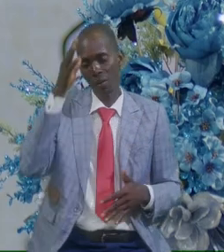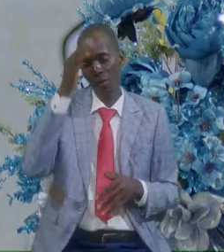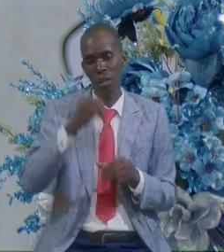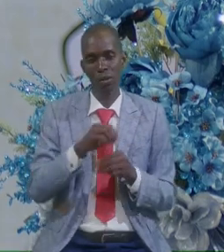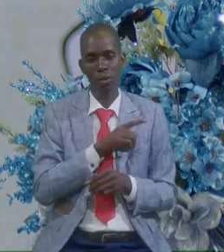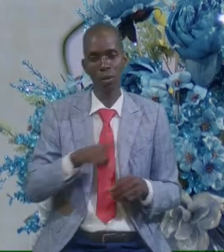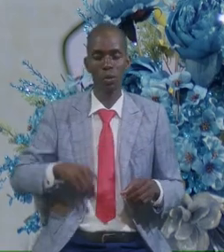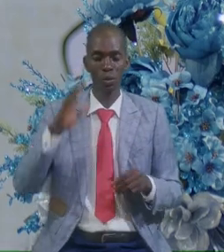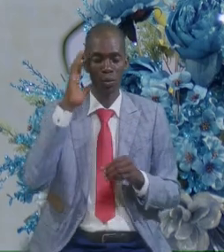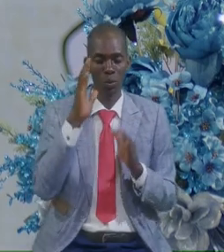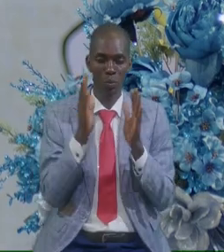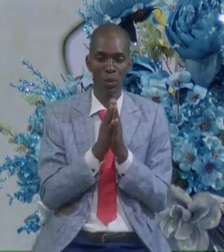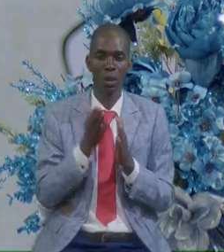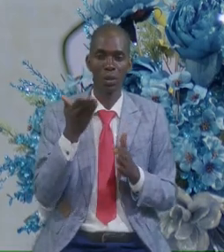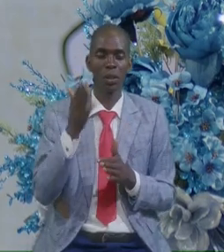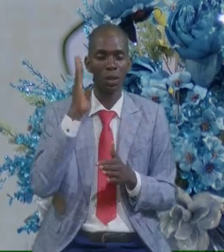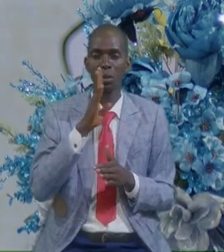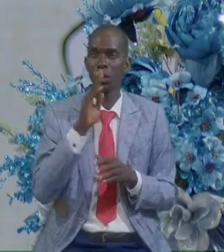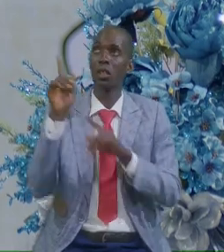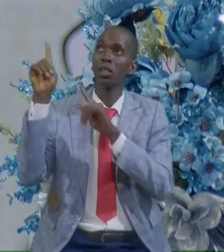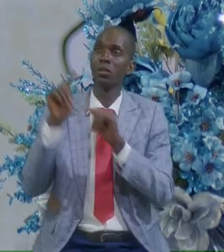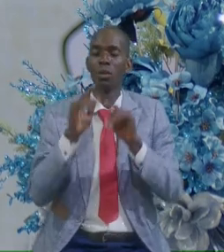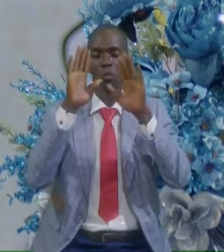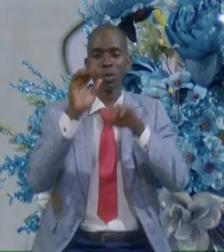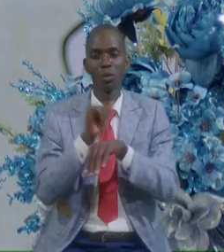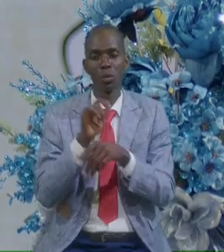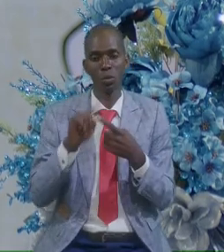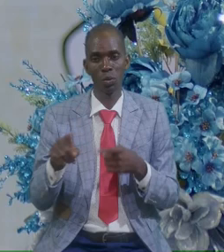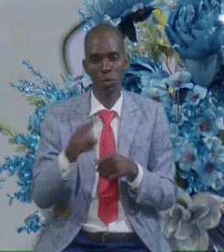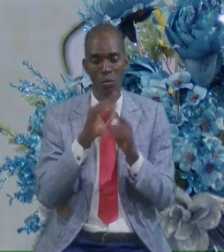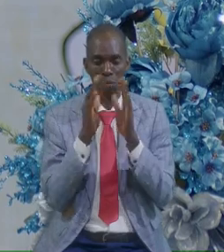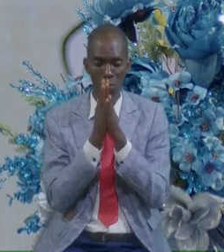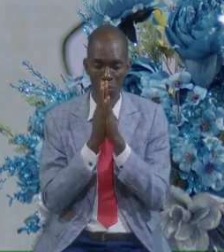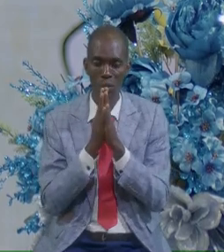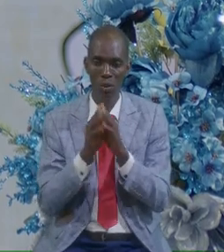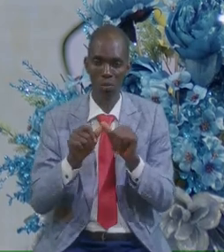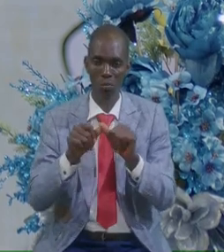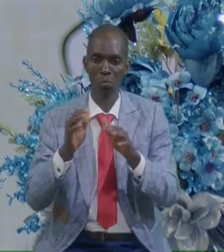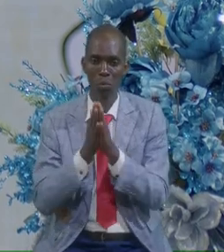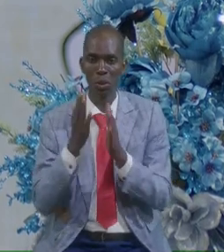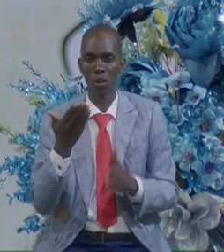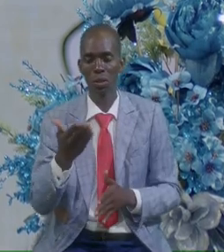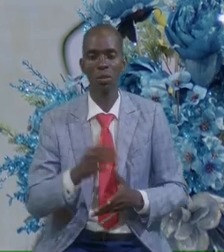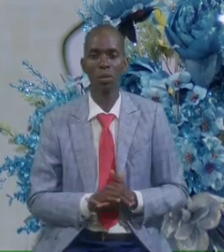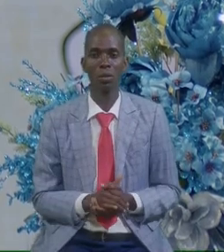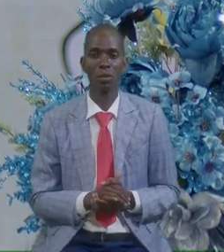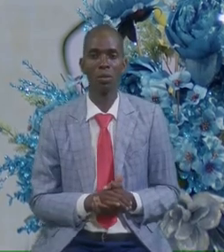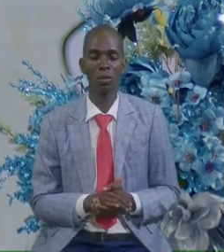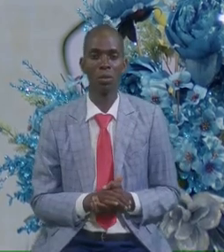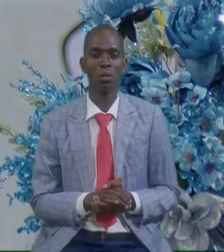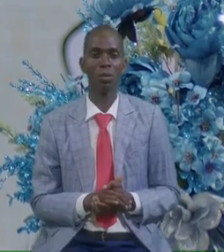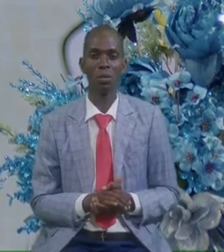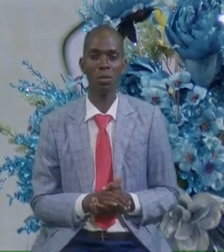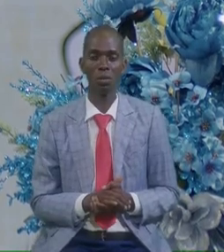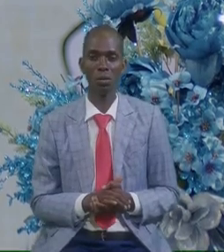of miracles to you today. We are waiting for the counselors. Yes, I love the way that man is talking to God. Join